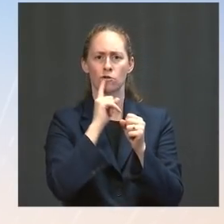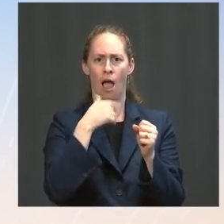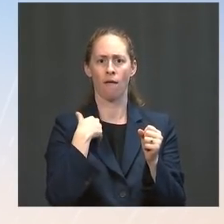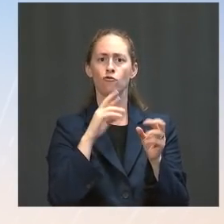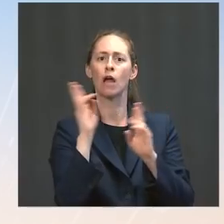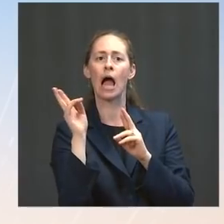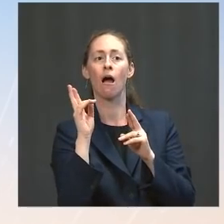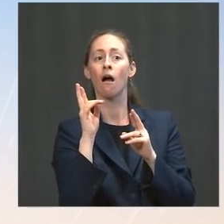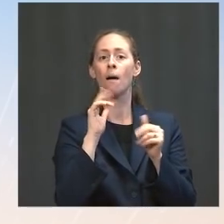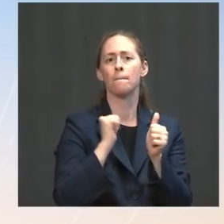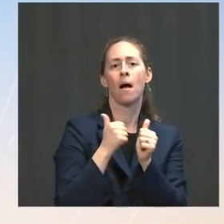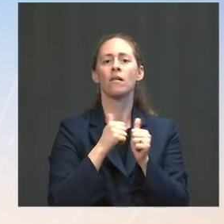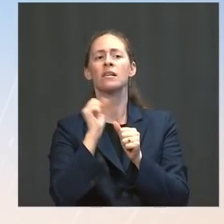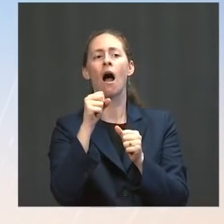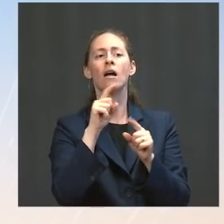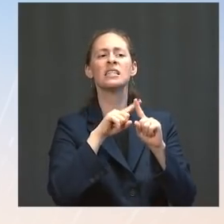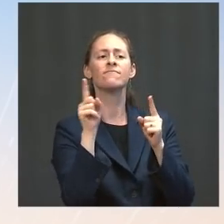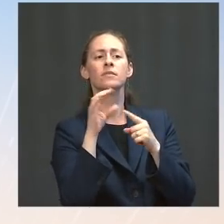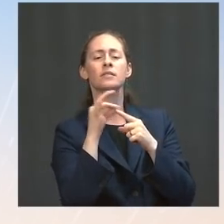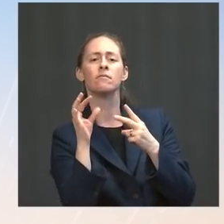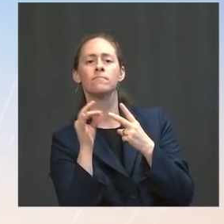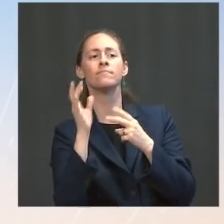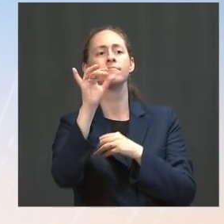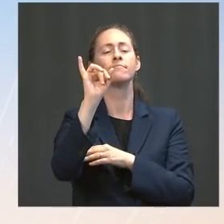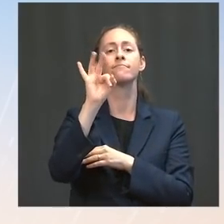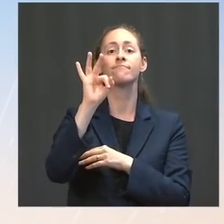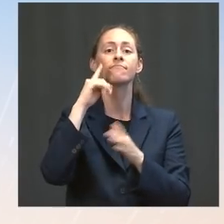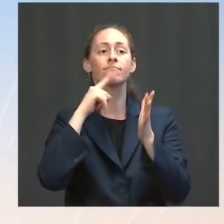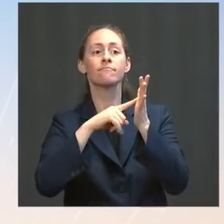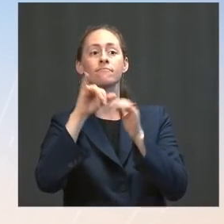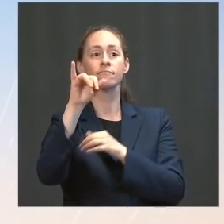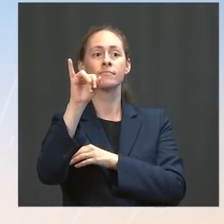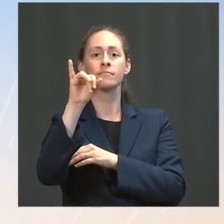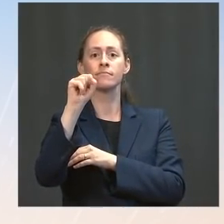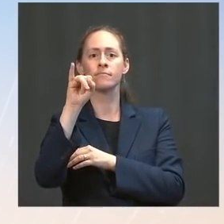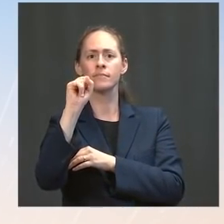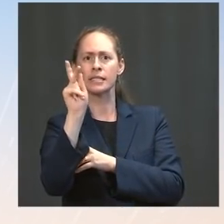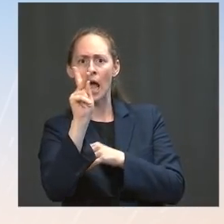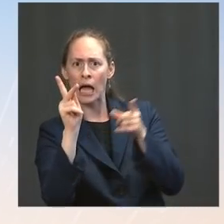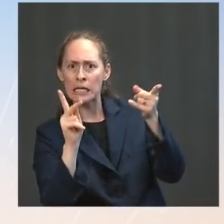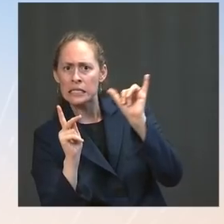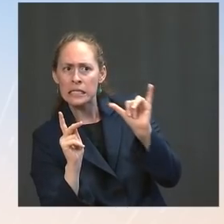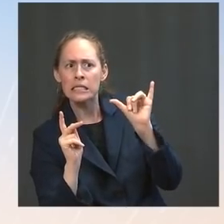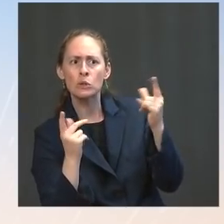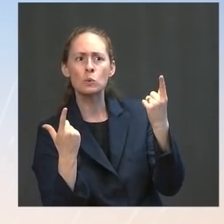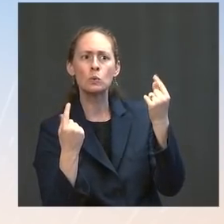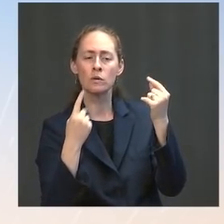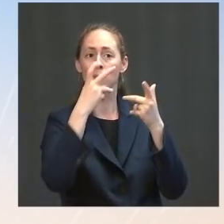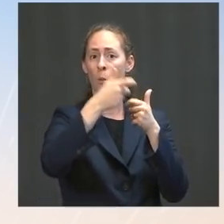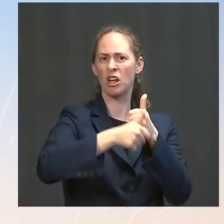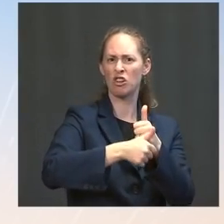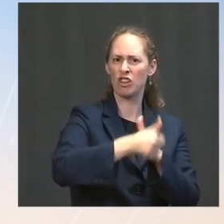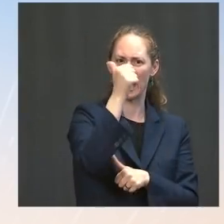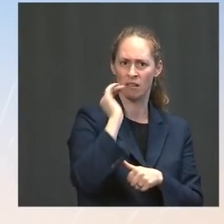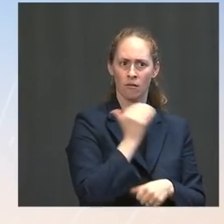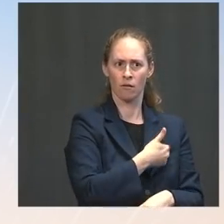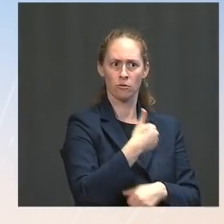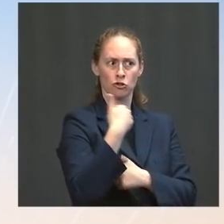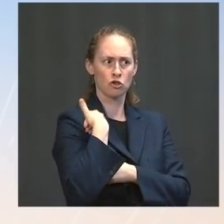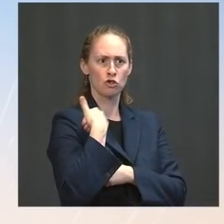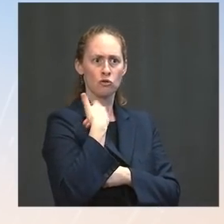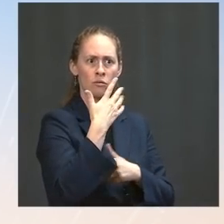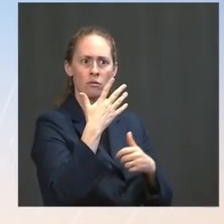essentially this is exploitation. What is the administration doing to kind of protect people when they are so desperate? We are evacuating